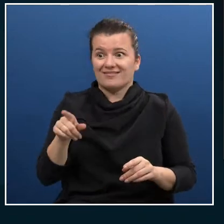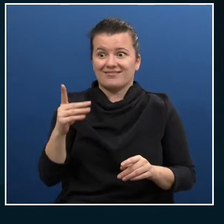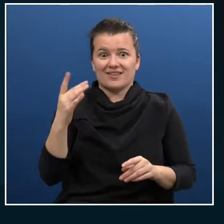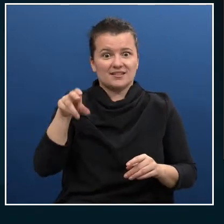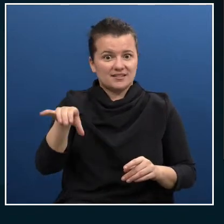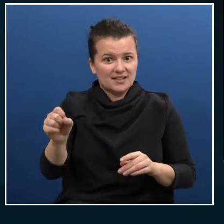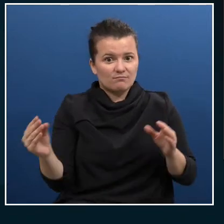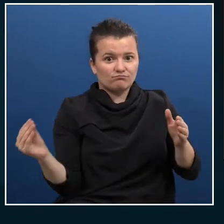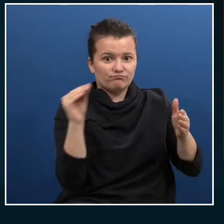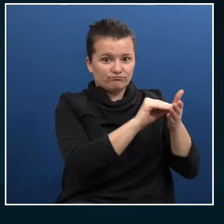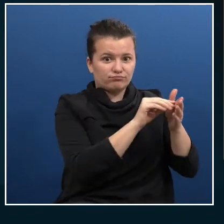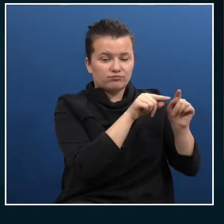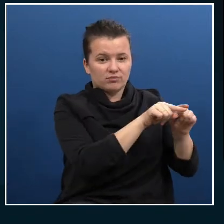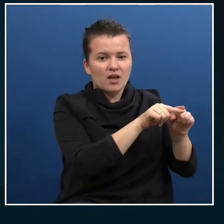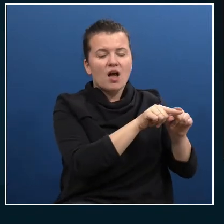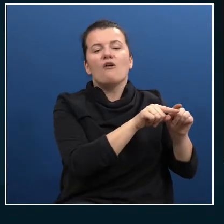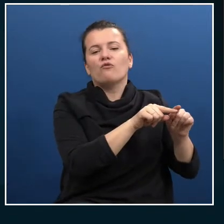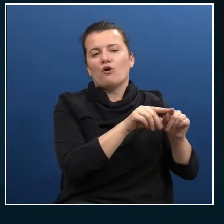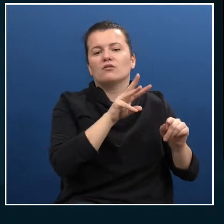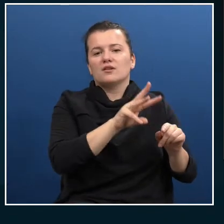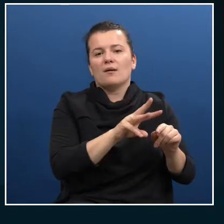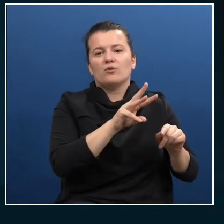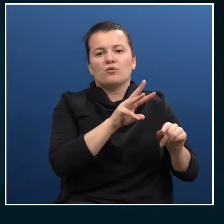deploying a WVD environment.